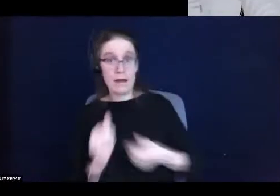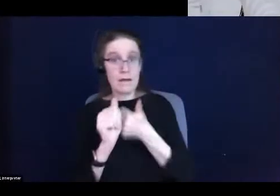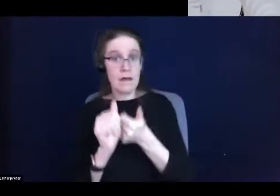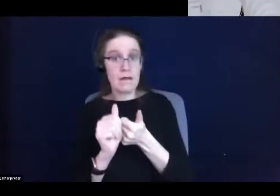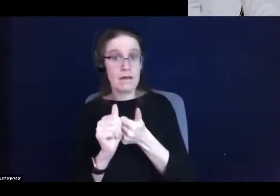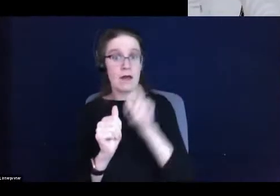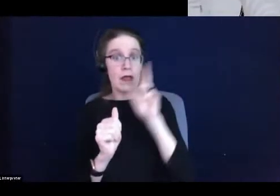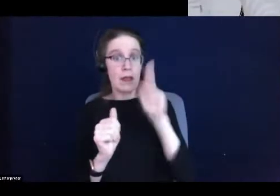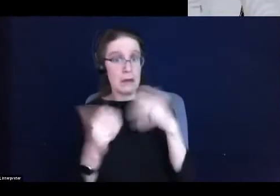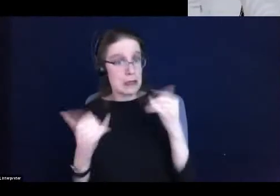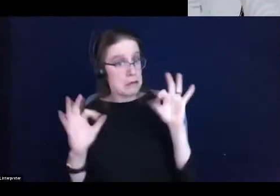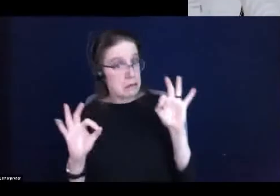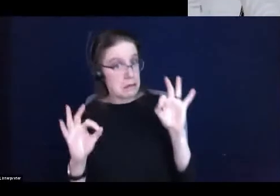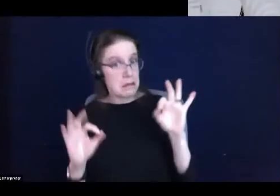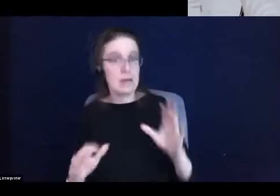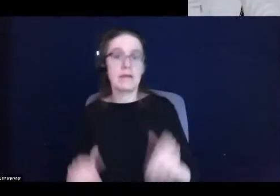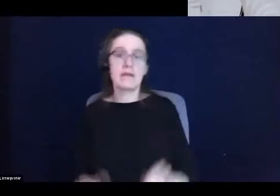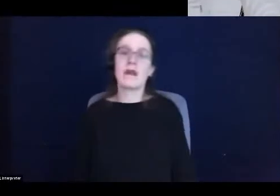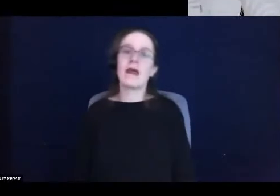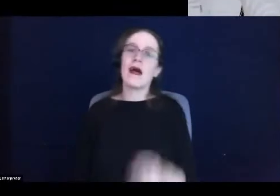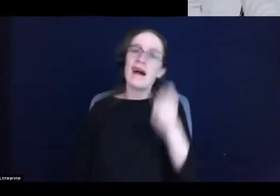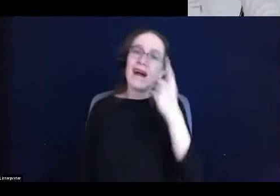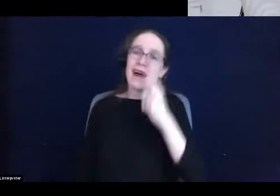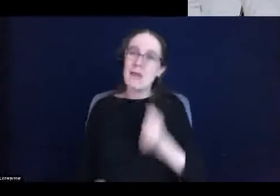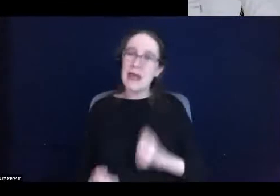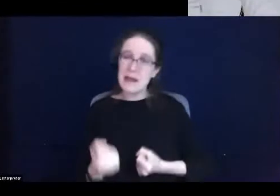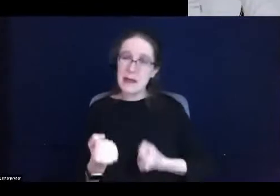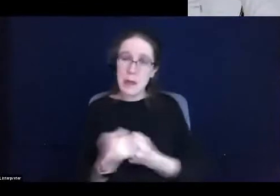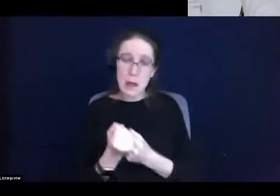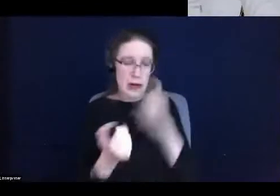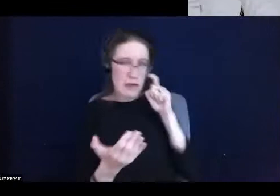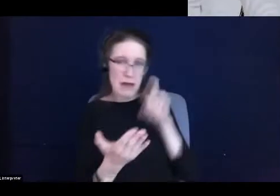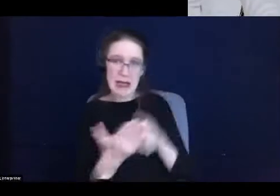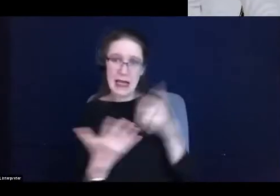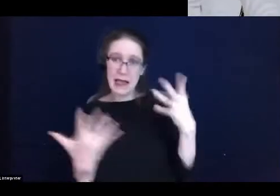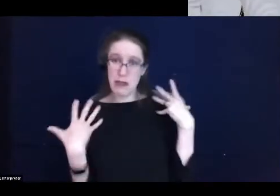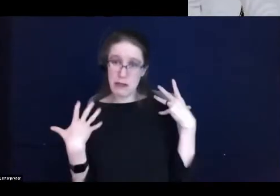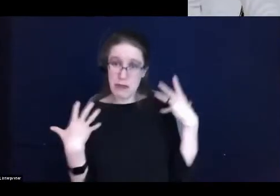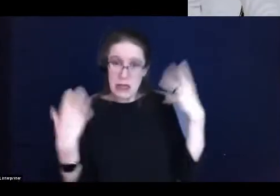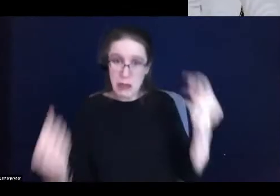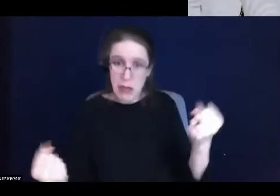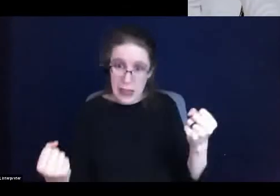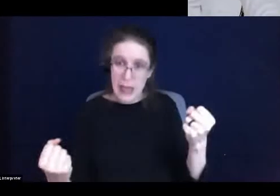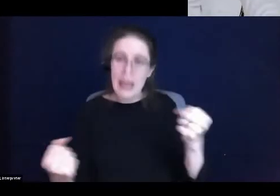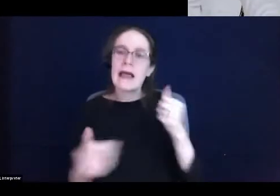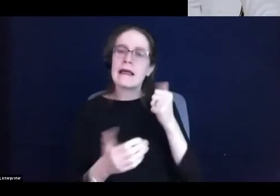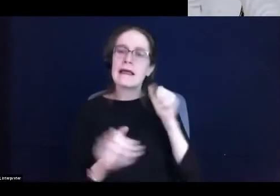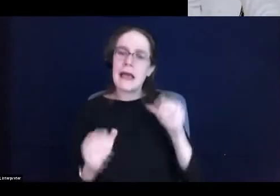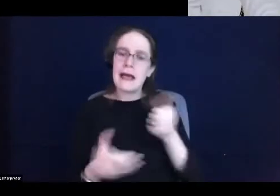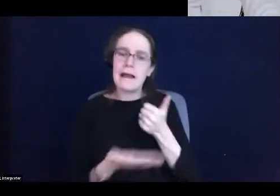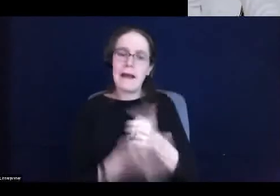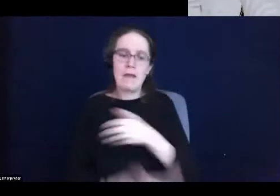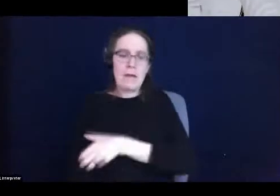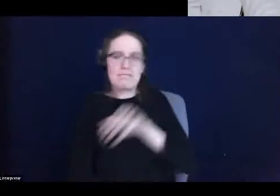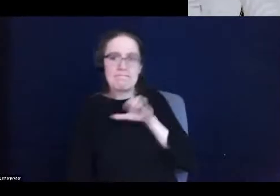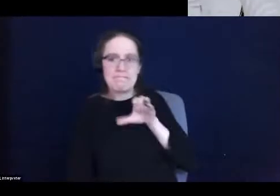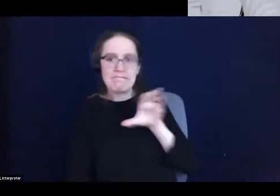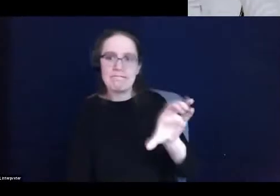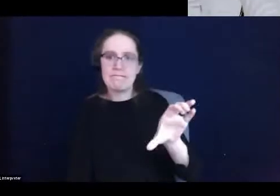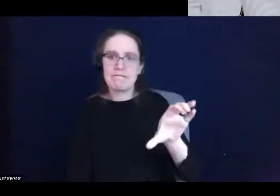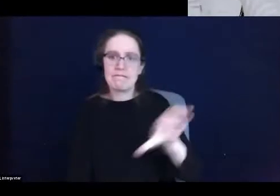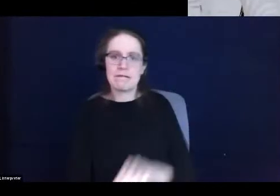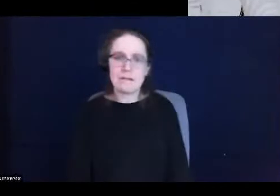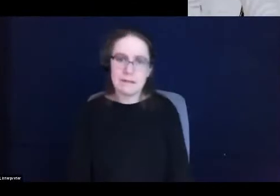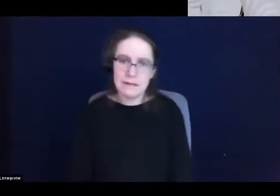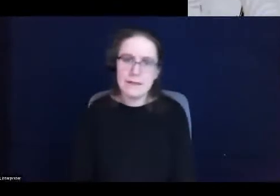Feeling supported and helping survivors recognize their strengths and resiliency can help them flex their own agency, power, and choices.